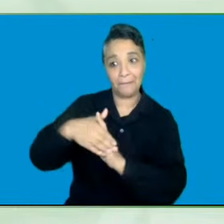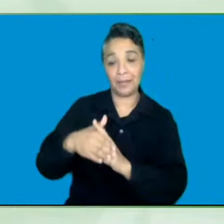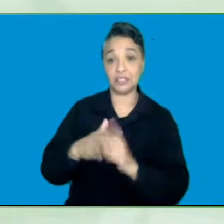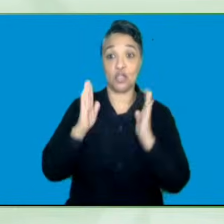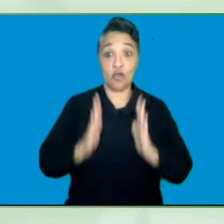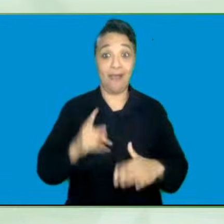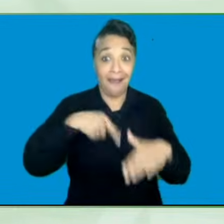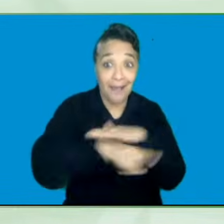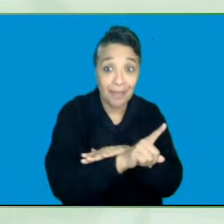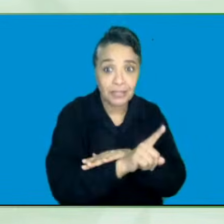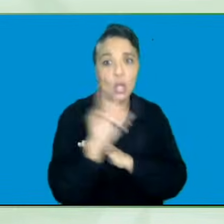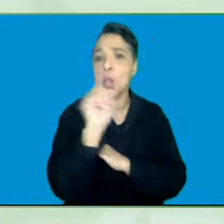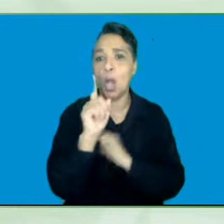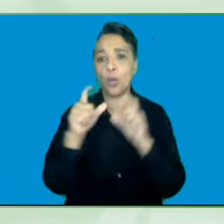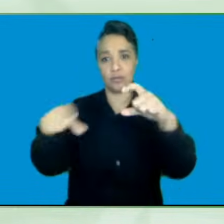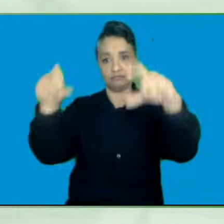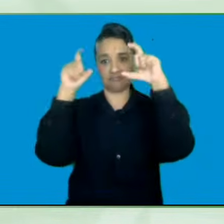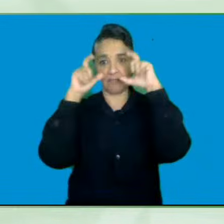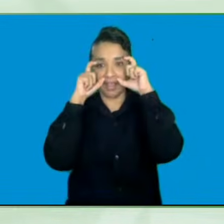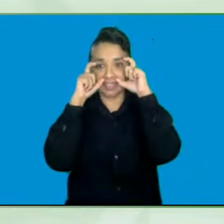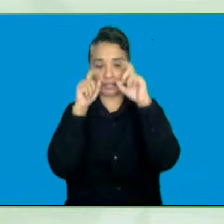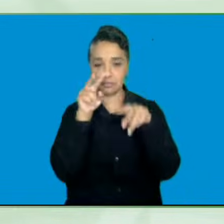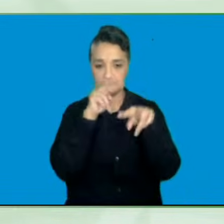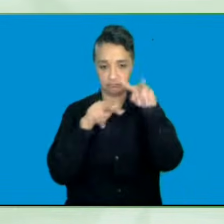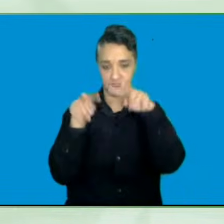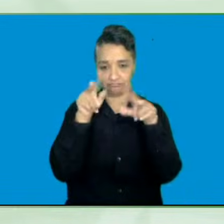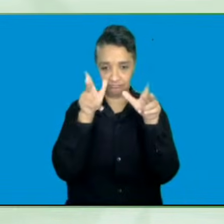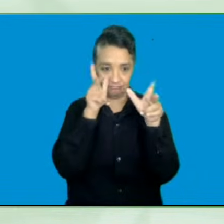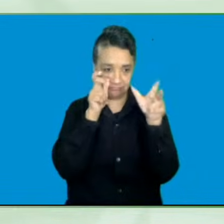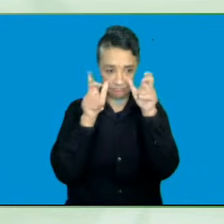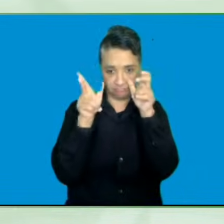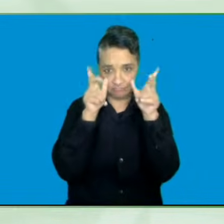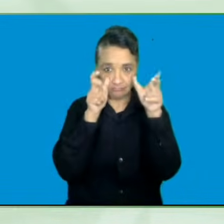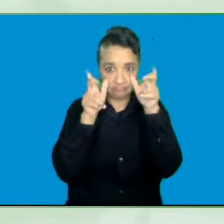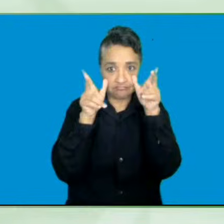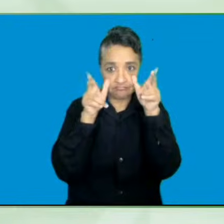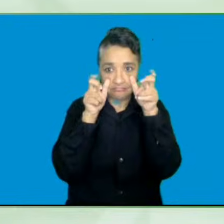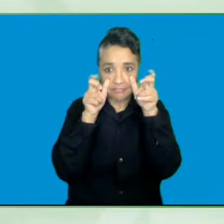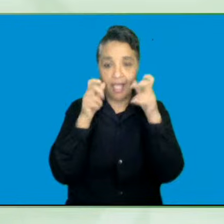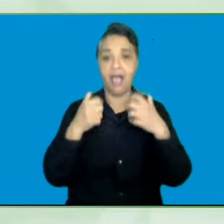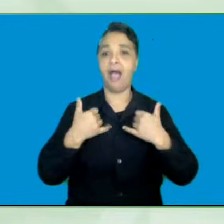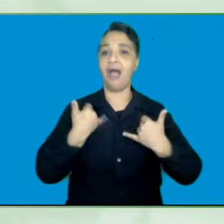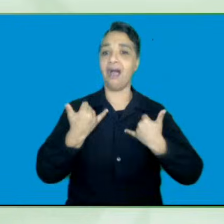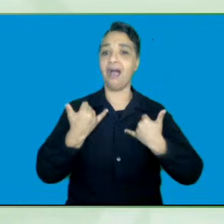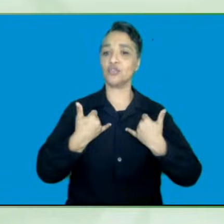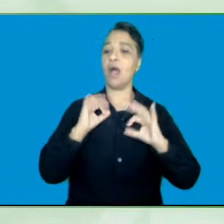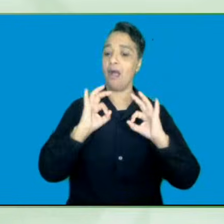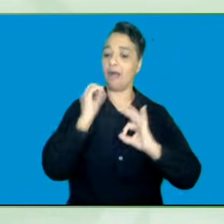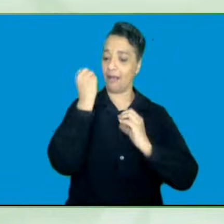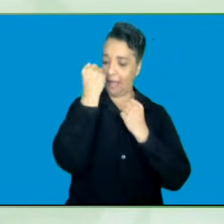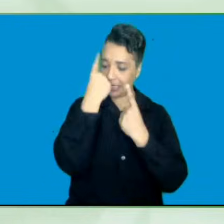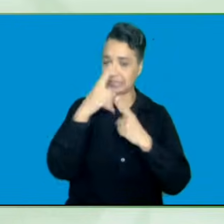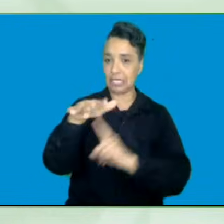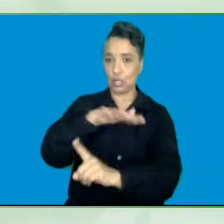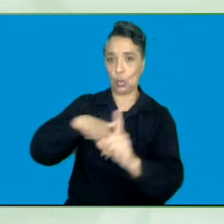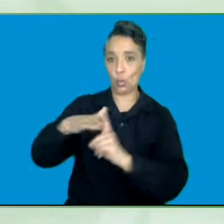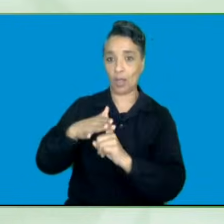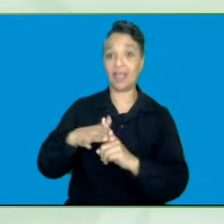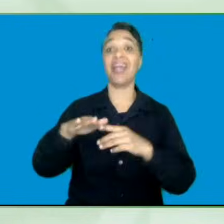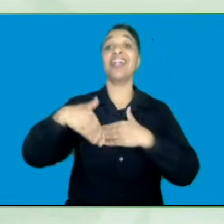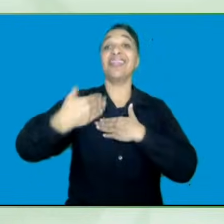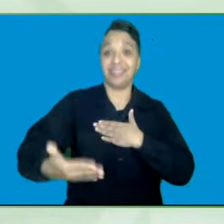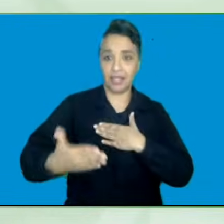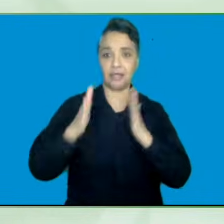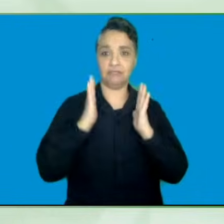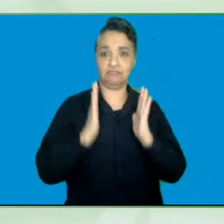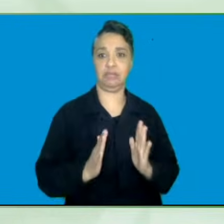glasses. And this allows them to build confidence before they then visit the workplace in real life.